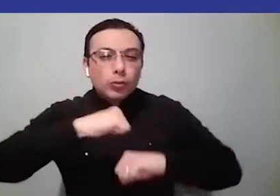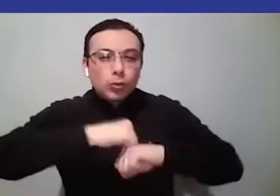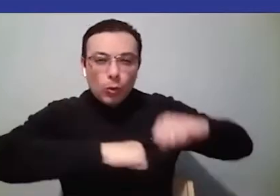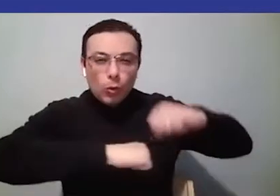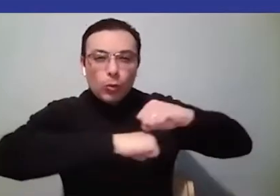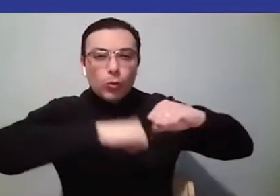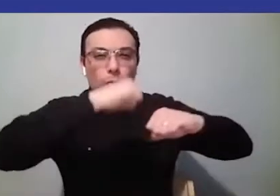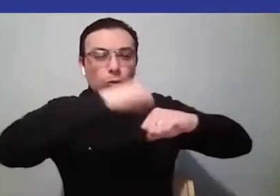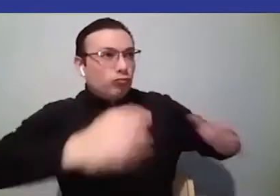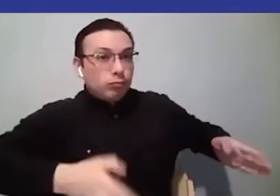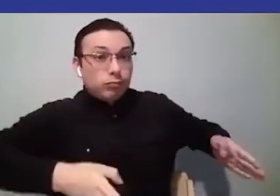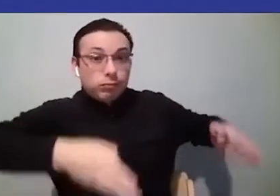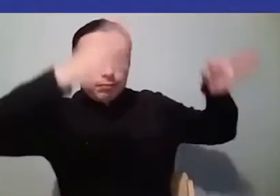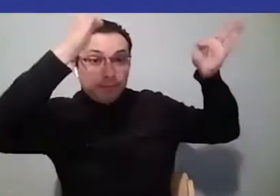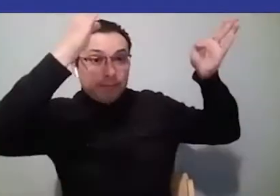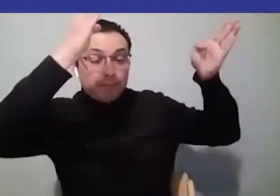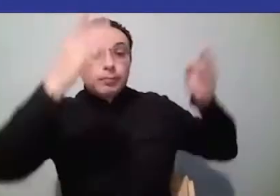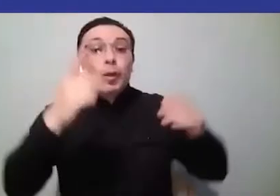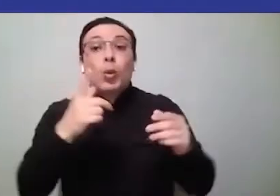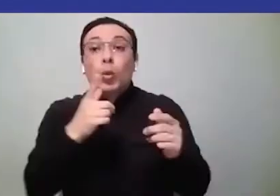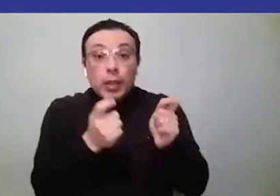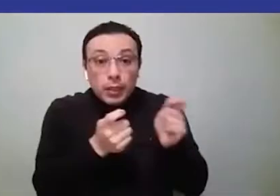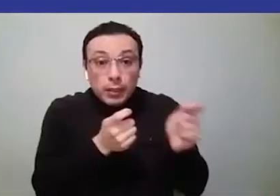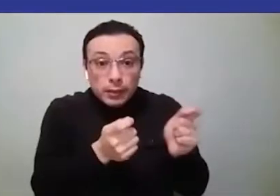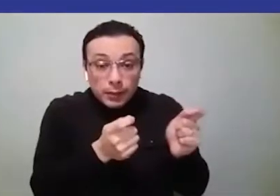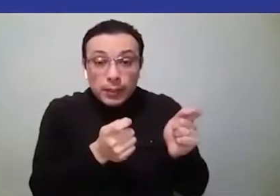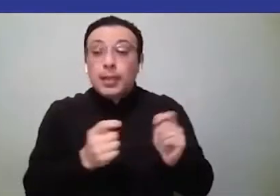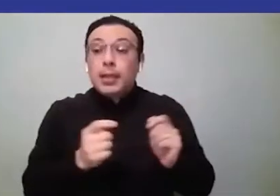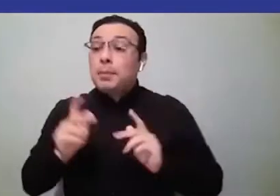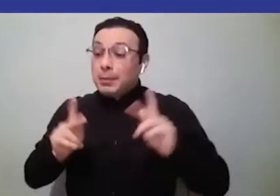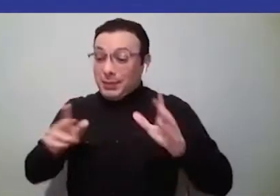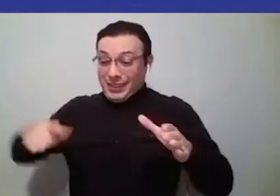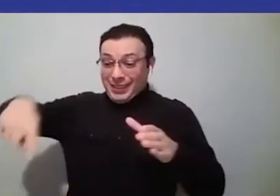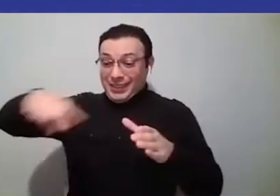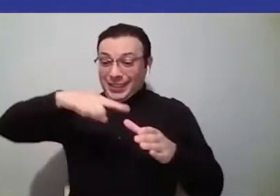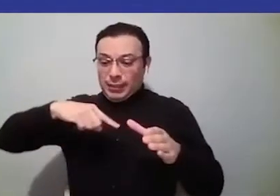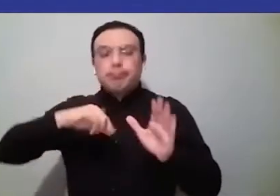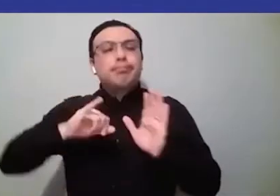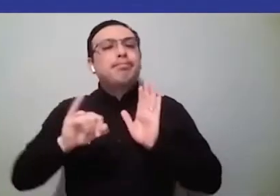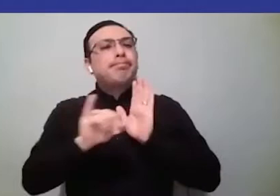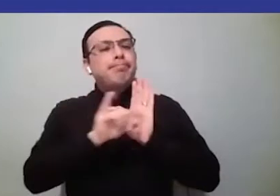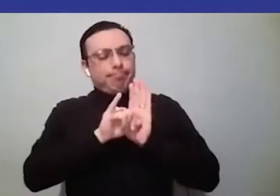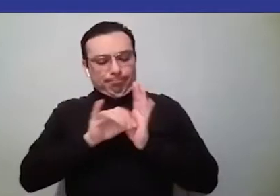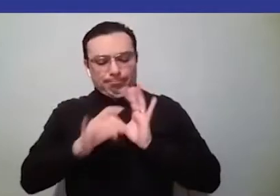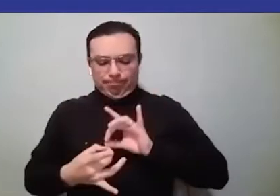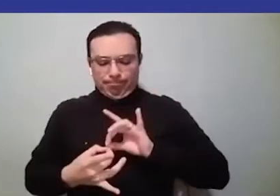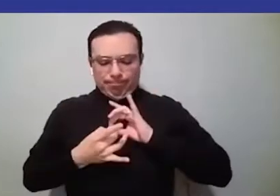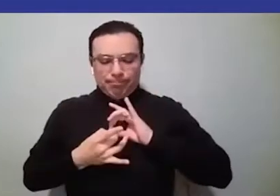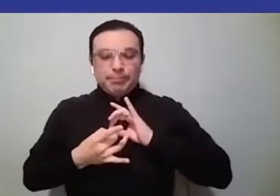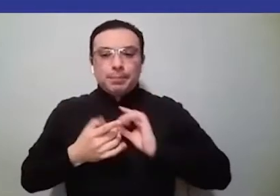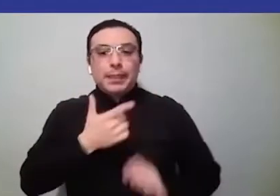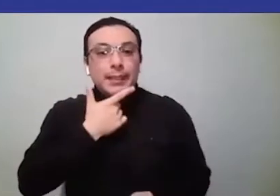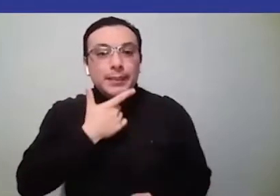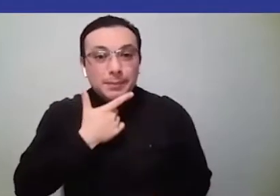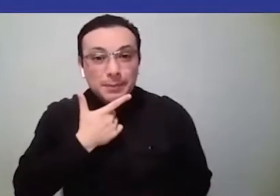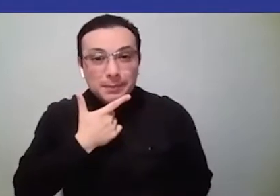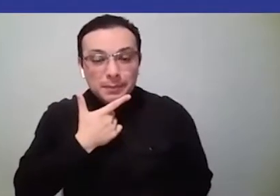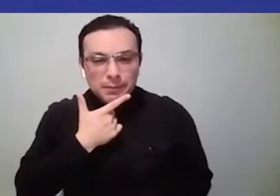for people who identify with the word lesbian. So it's a pretty broad community.